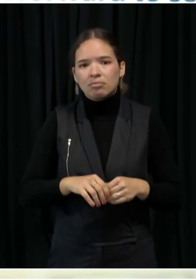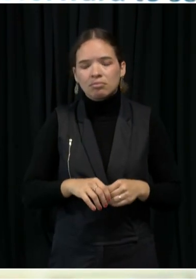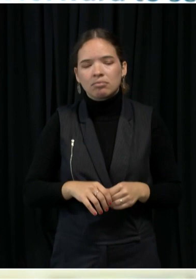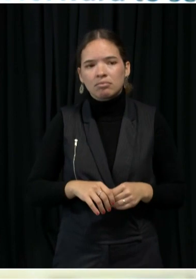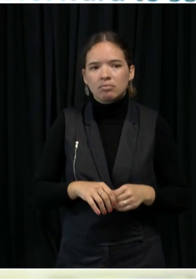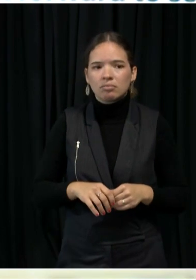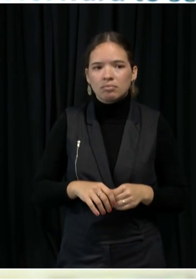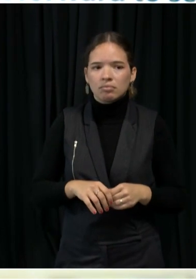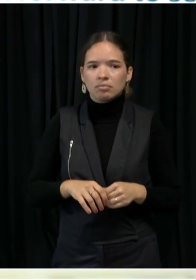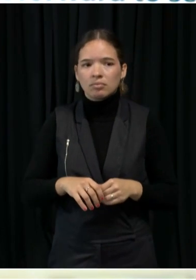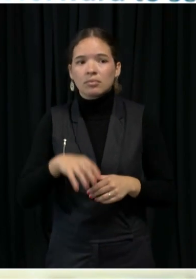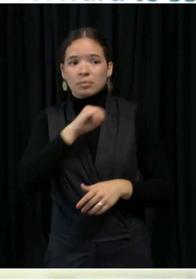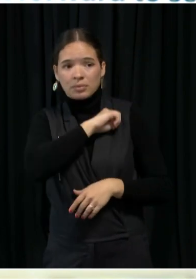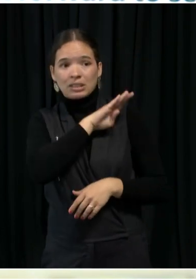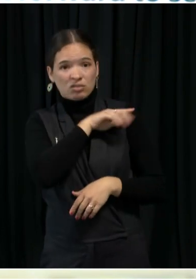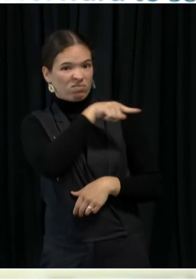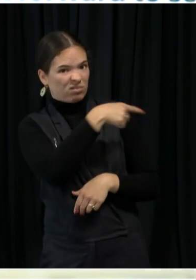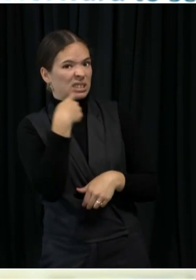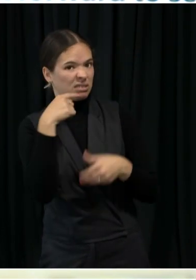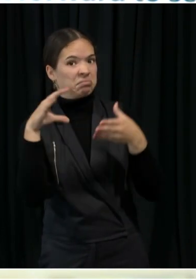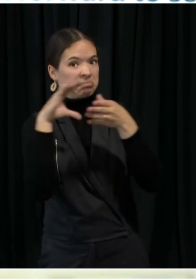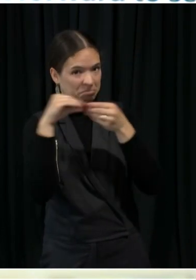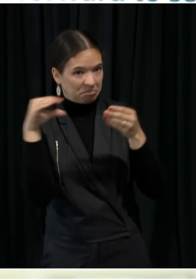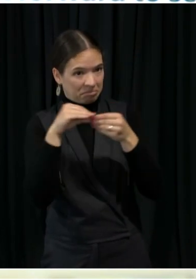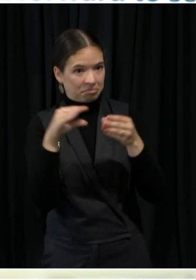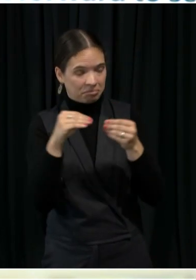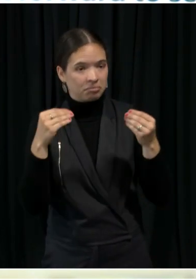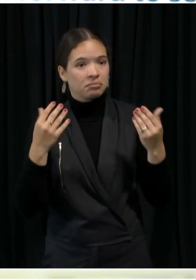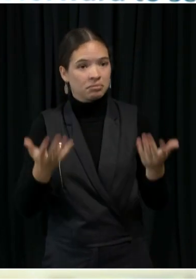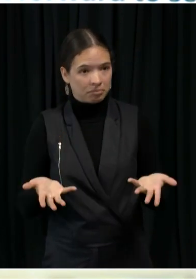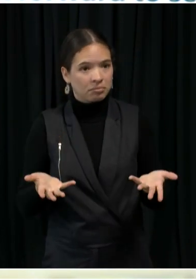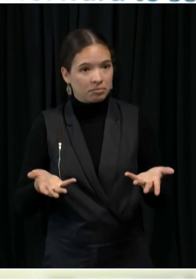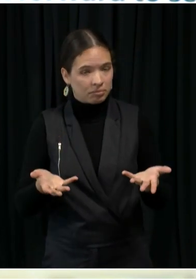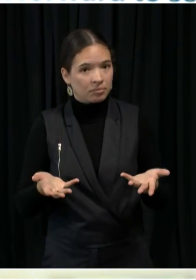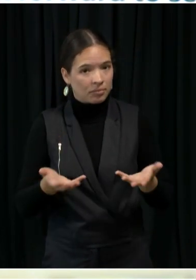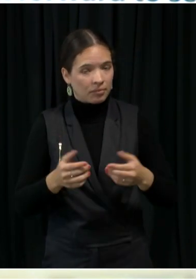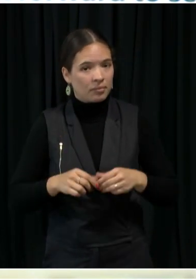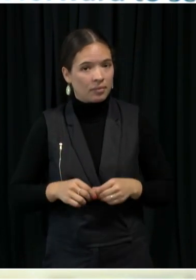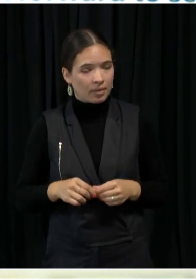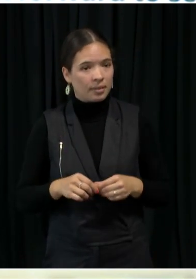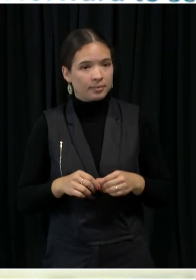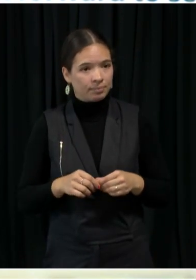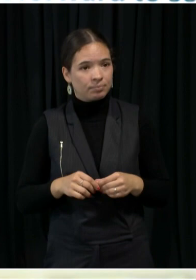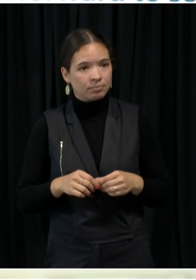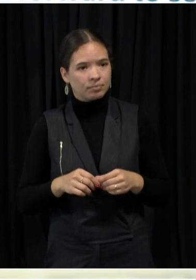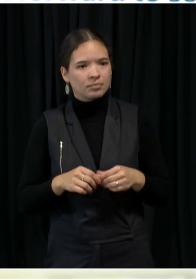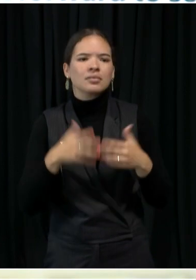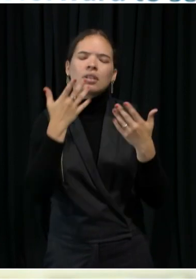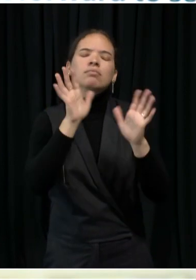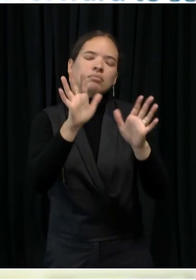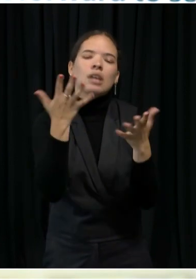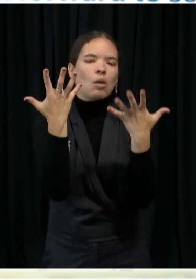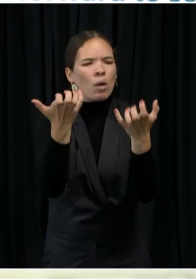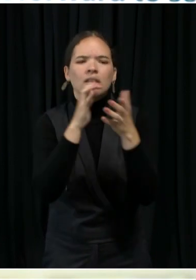Mayor Bowser, to grow the facility here at St. Elizabeth East Campus. Give a round of applause for that. That's amazing. And thank you